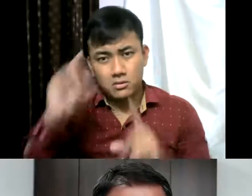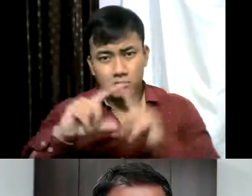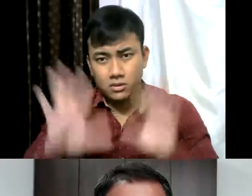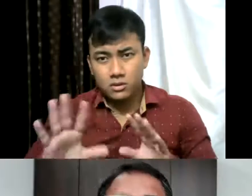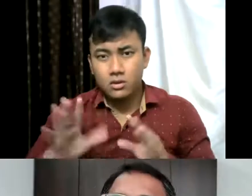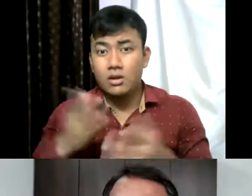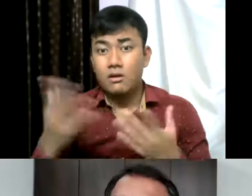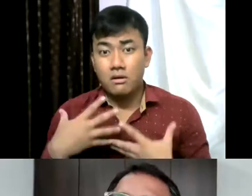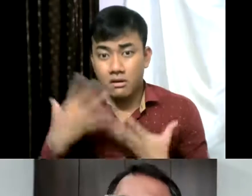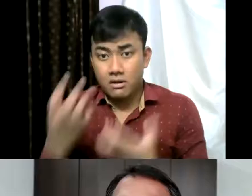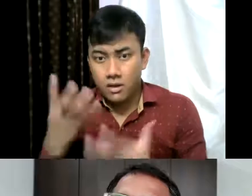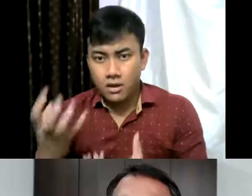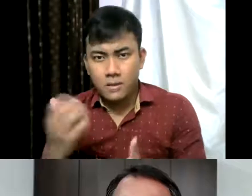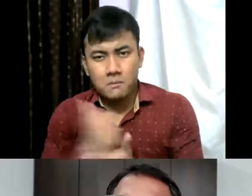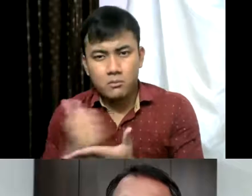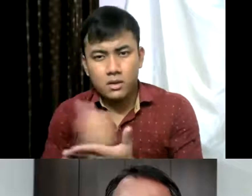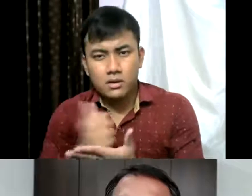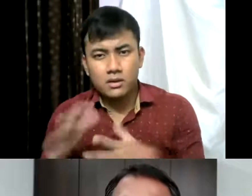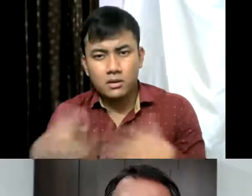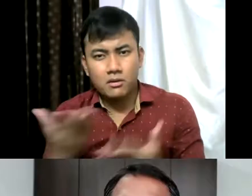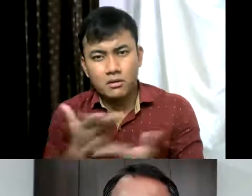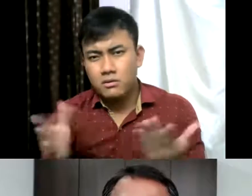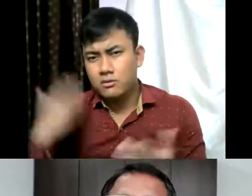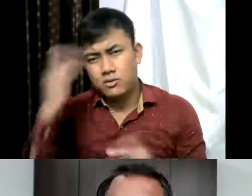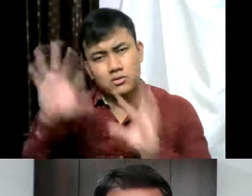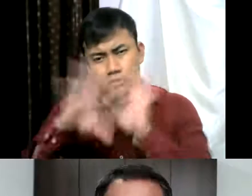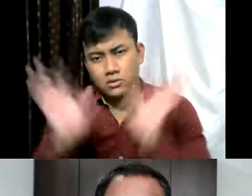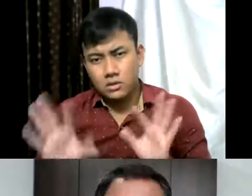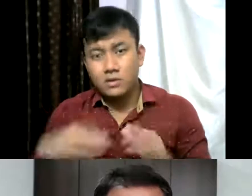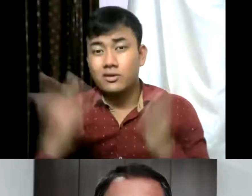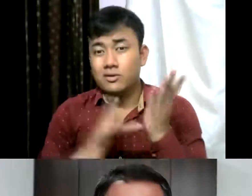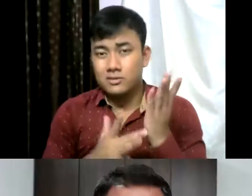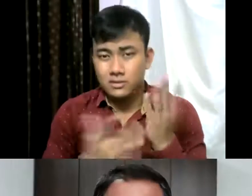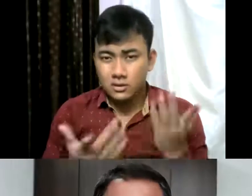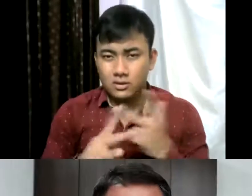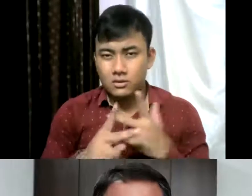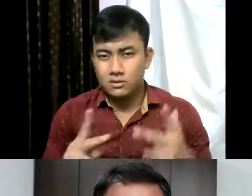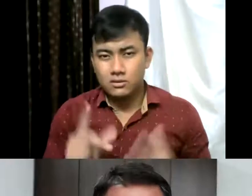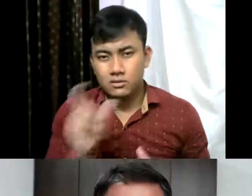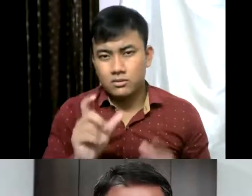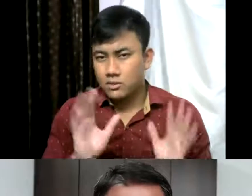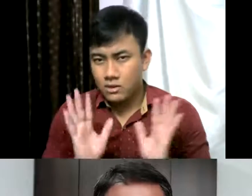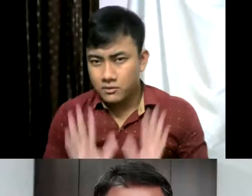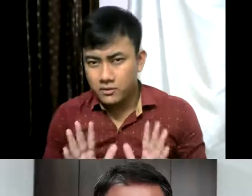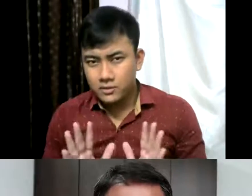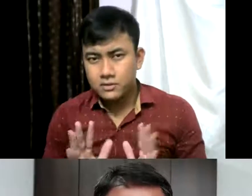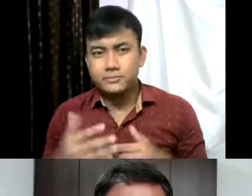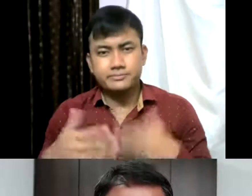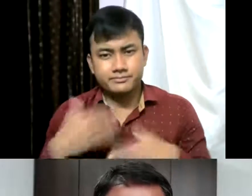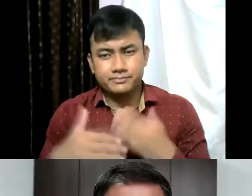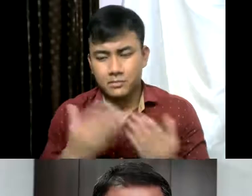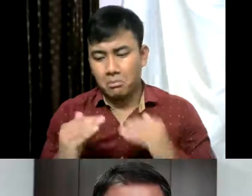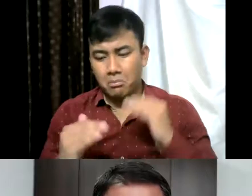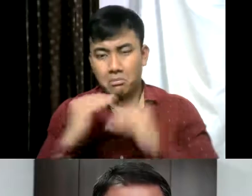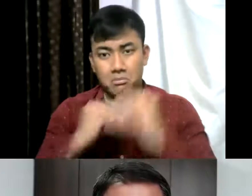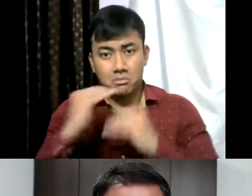desire by just employing technology. And then this caveat of the digitalness that has suddenly erupted in our